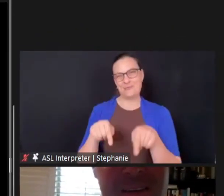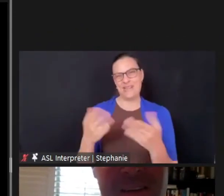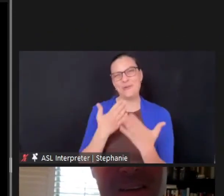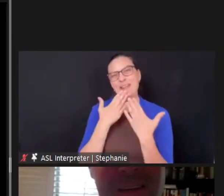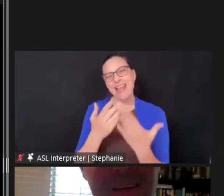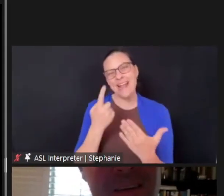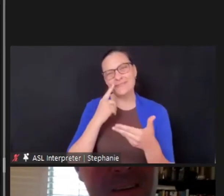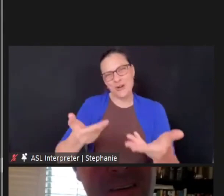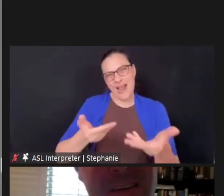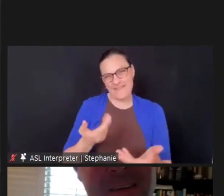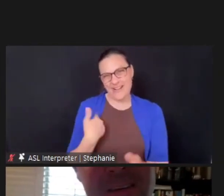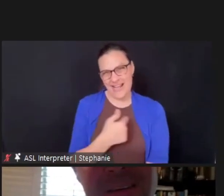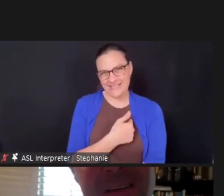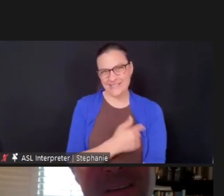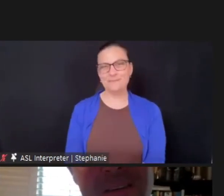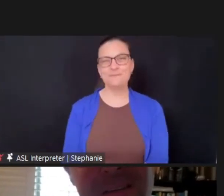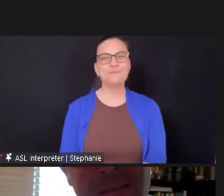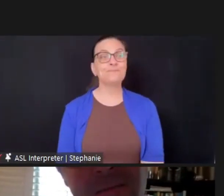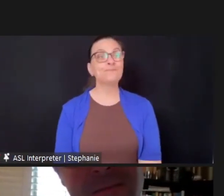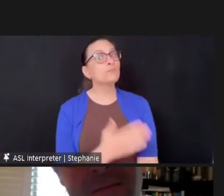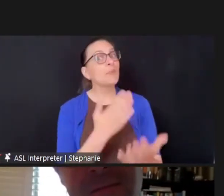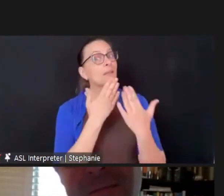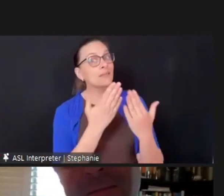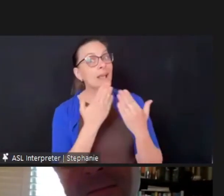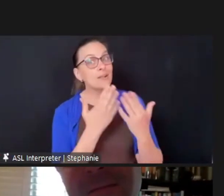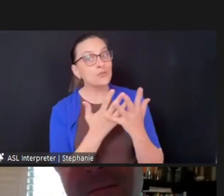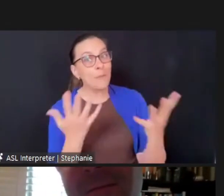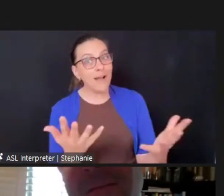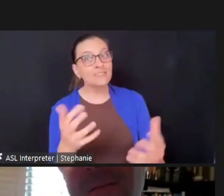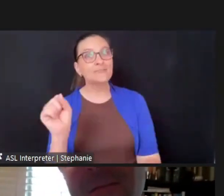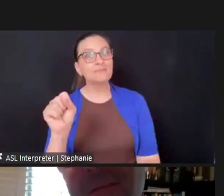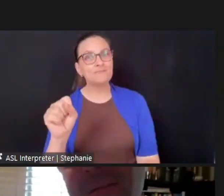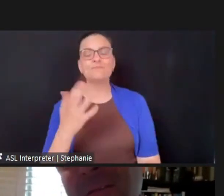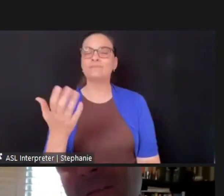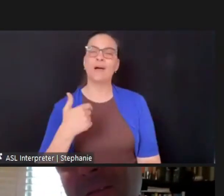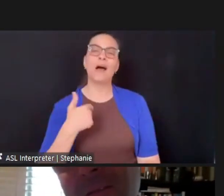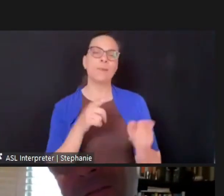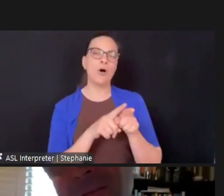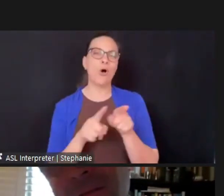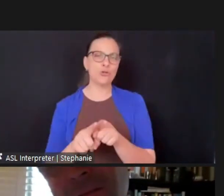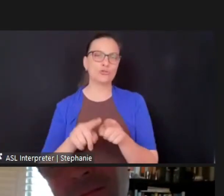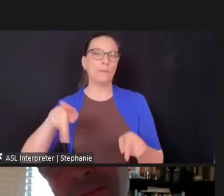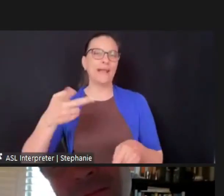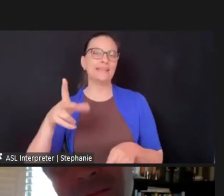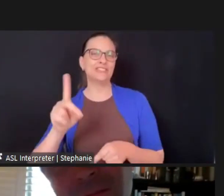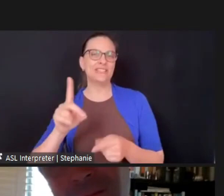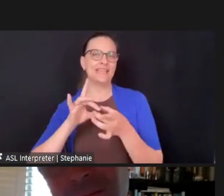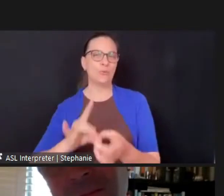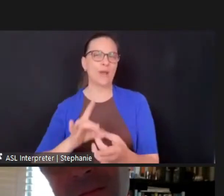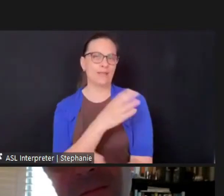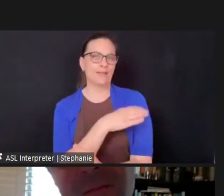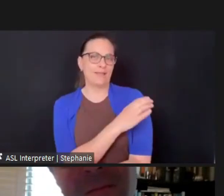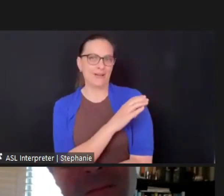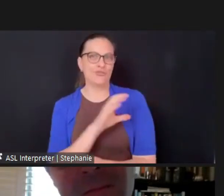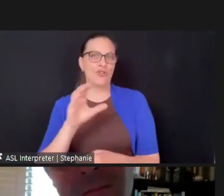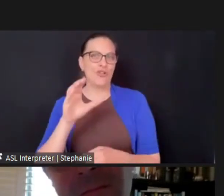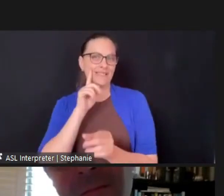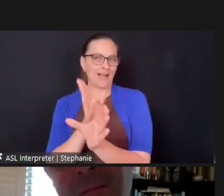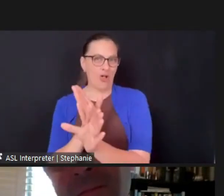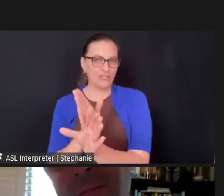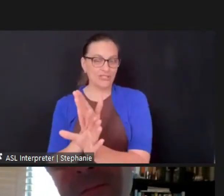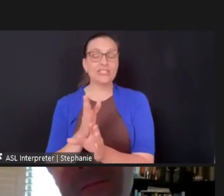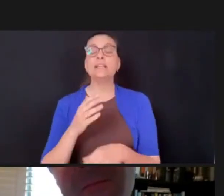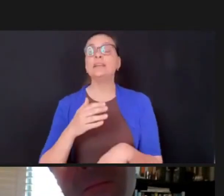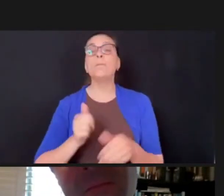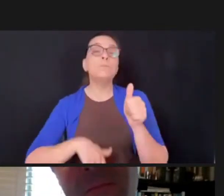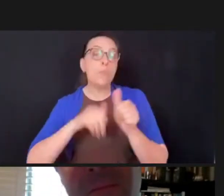Thanks so much. So I am also a PhD in clinical psychology. My research, most of my